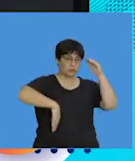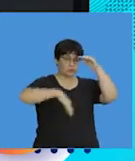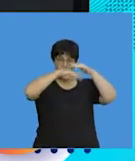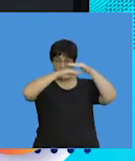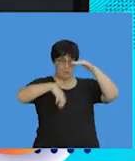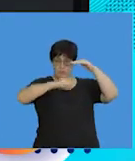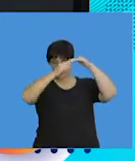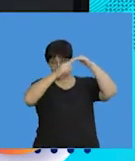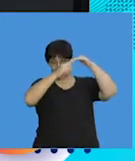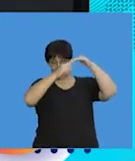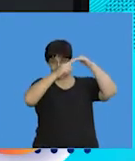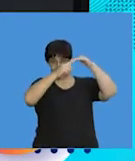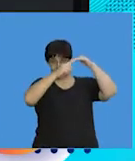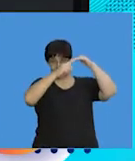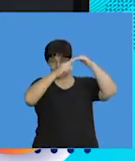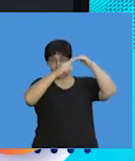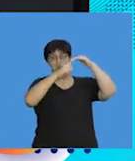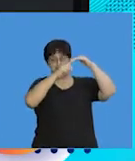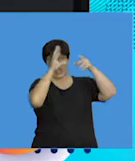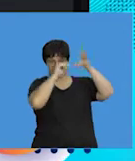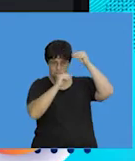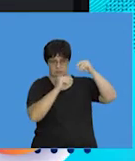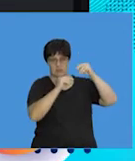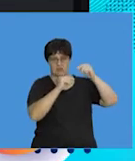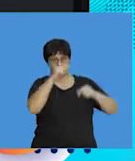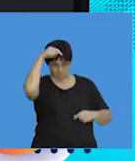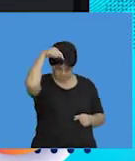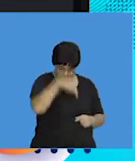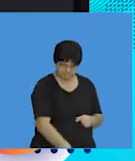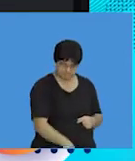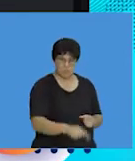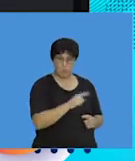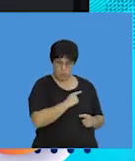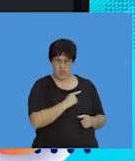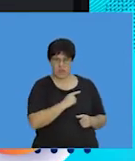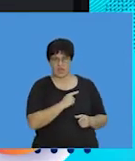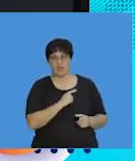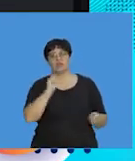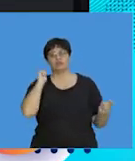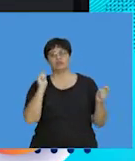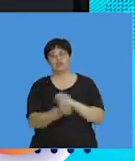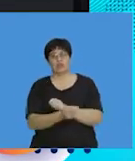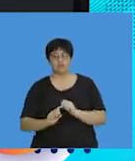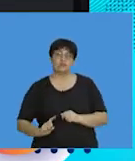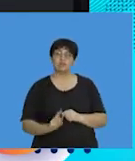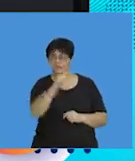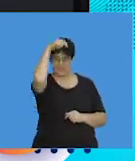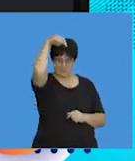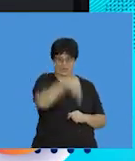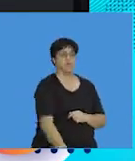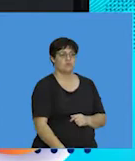its motion, remember, even there, it's experiencing acceleration due to gravity down. It's just changing